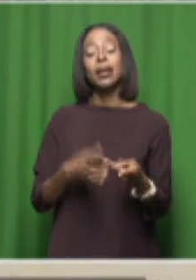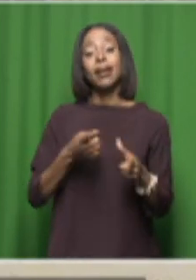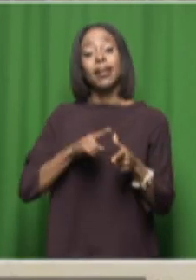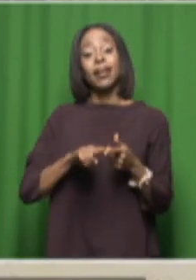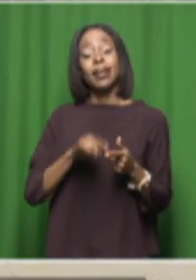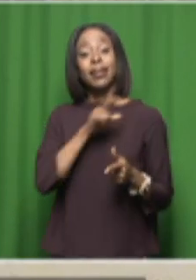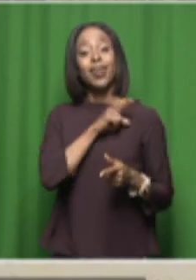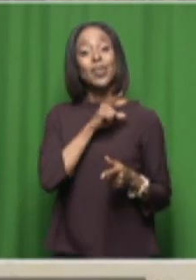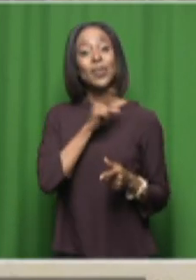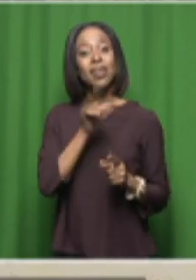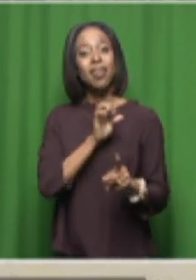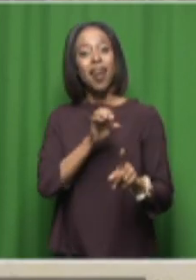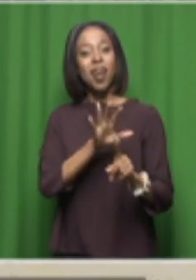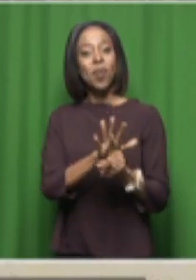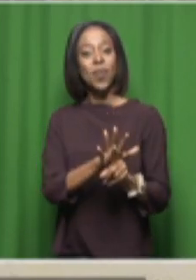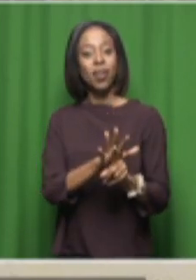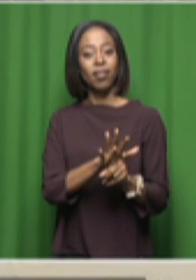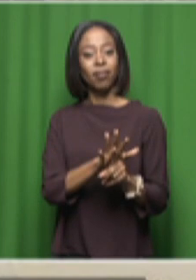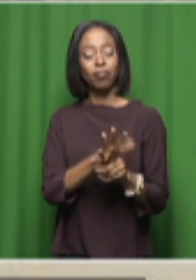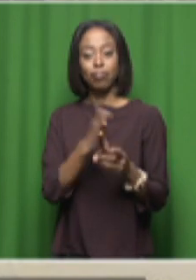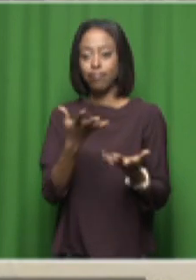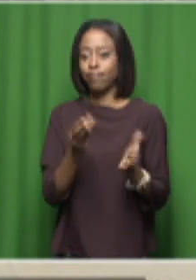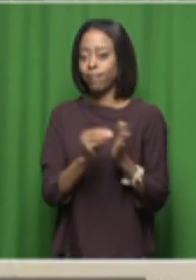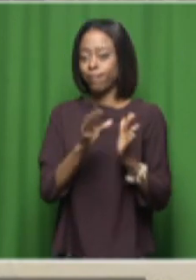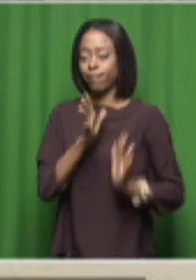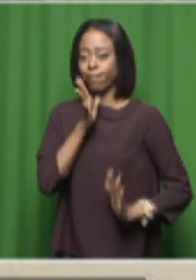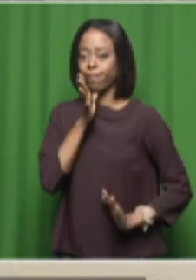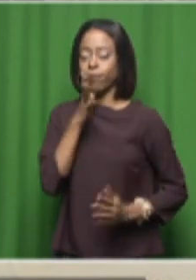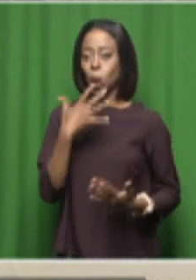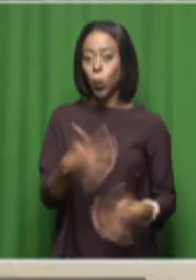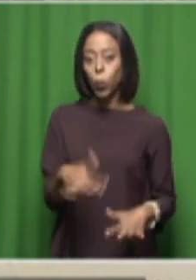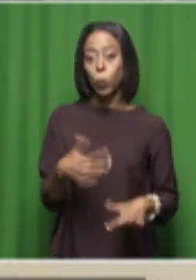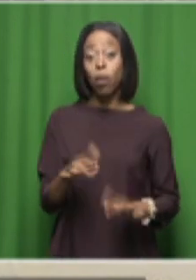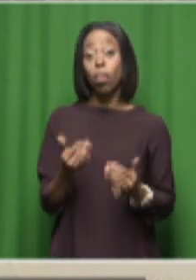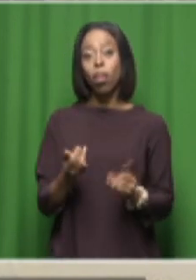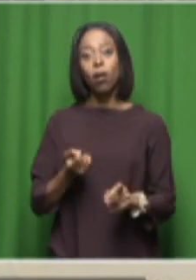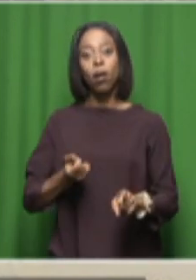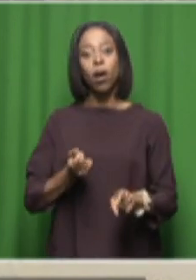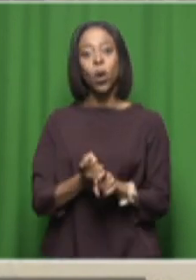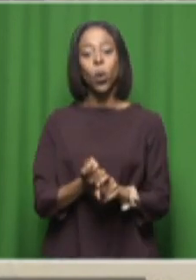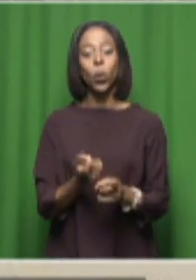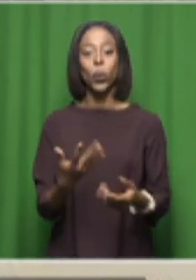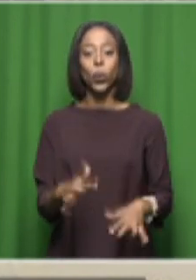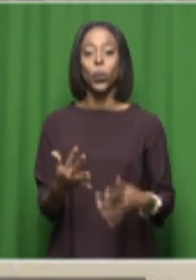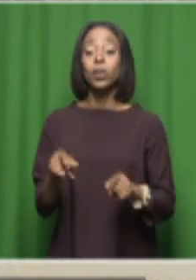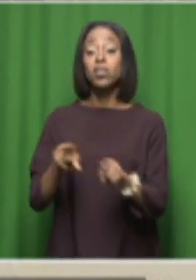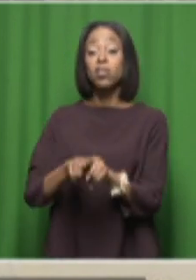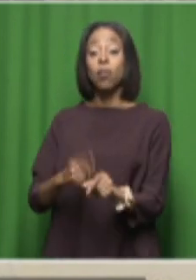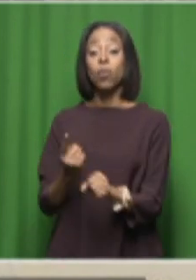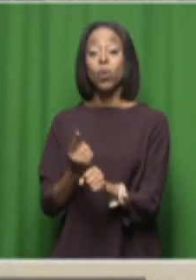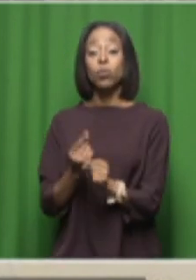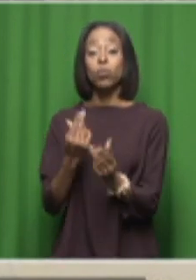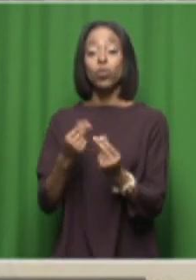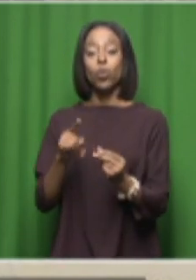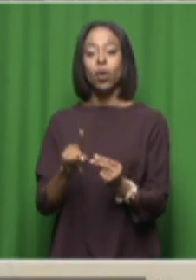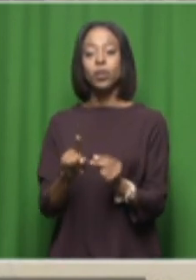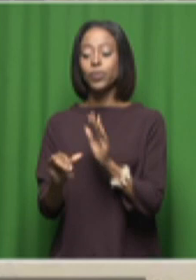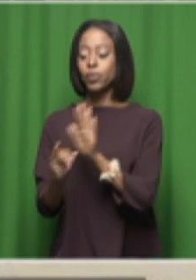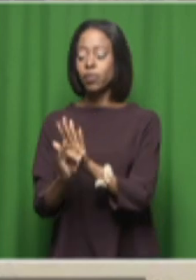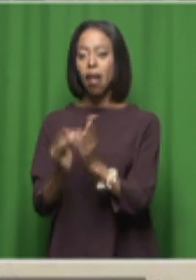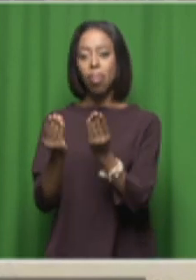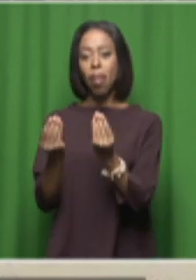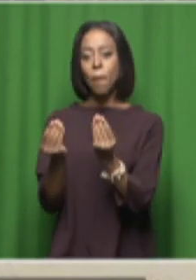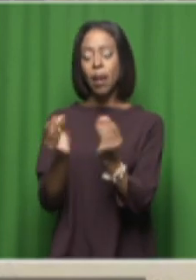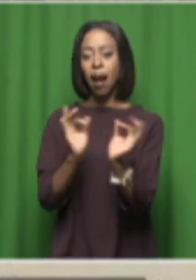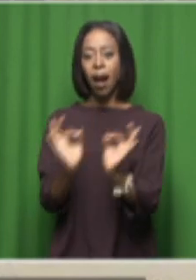of course, has an impact on overcrowding. It becomes difficult to be able to also pin down the